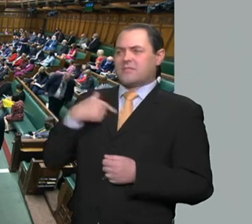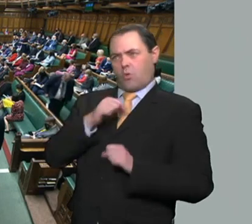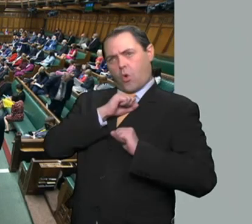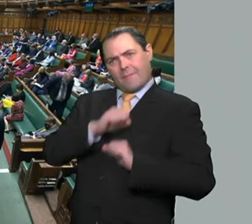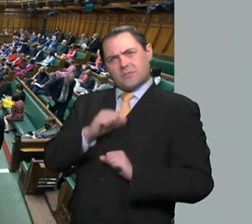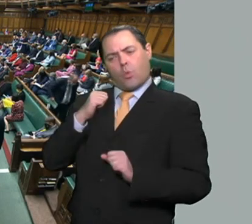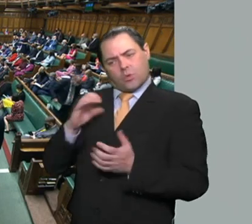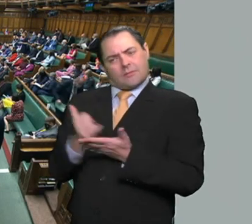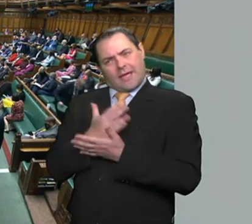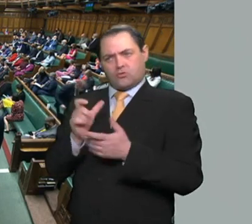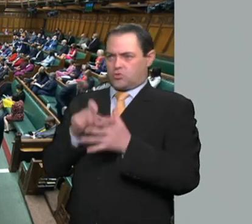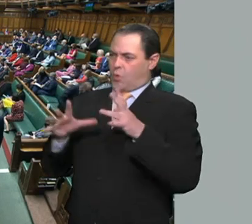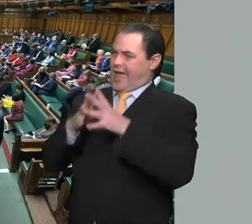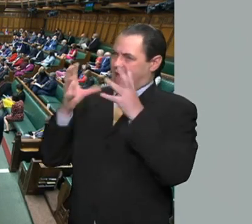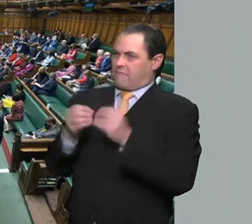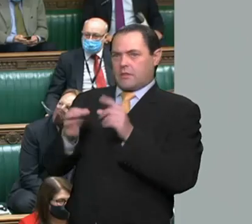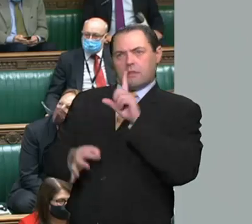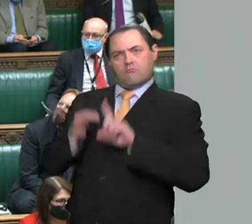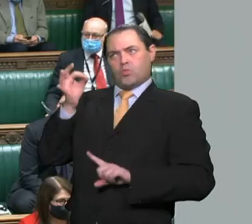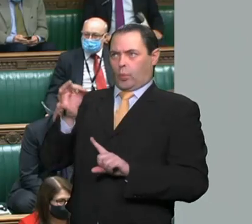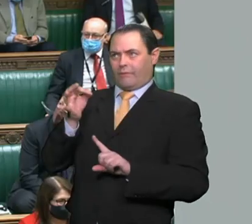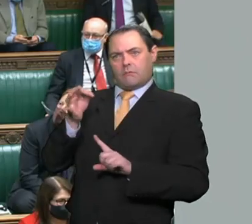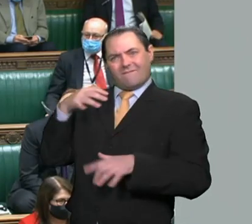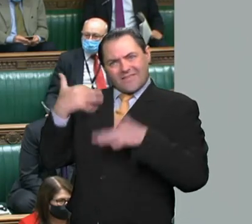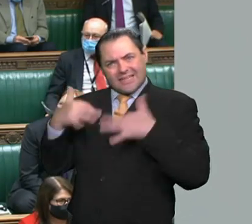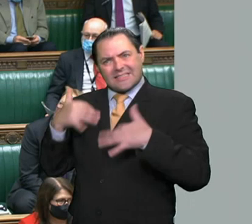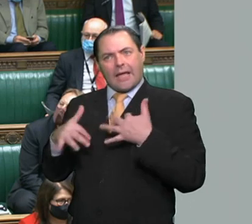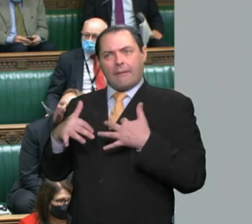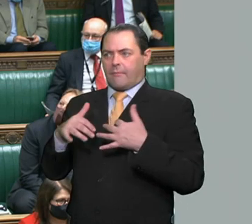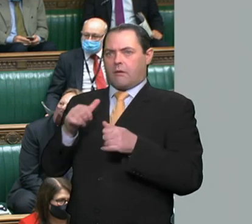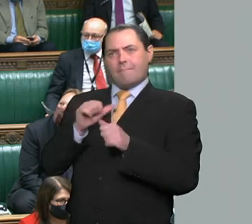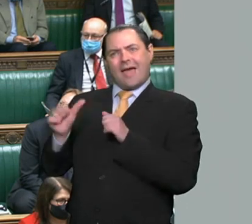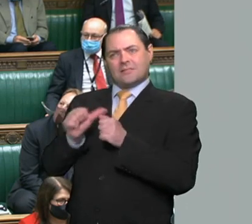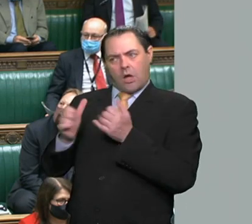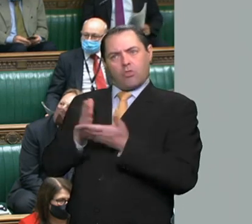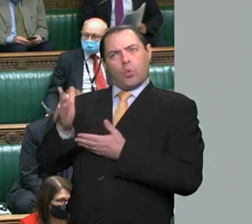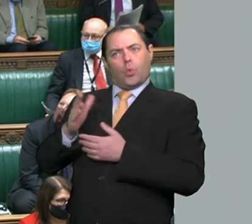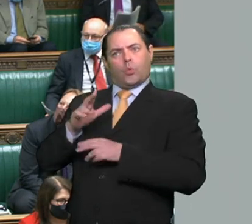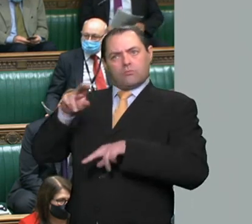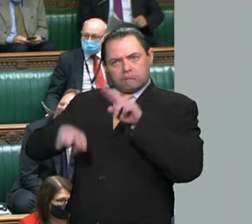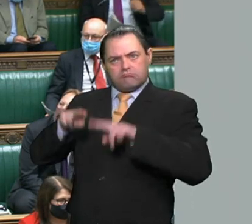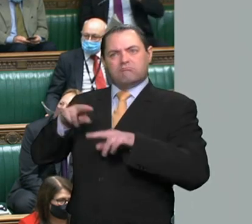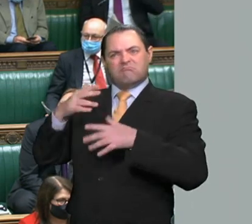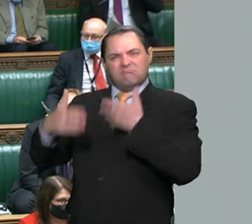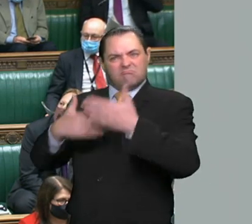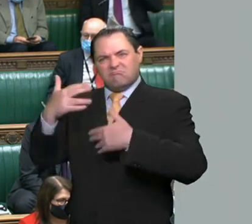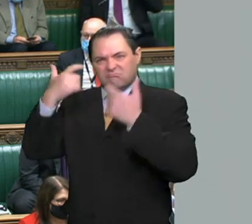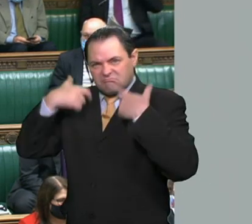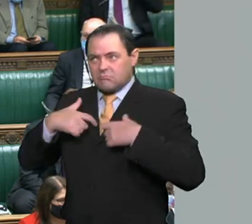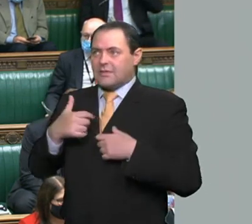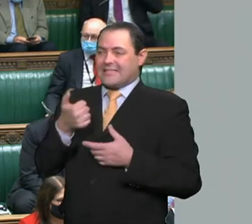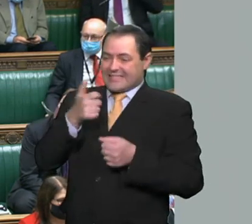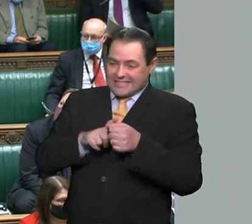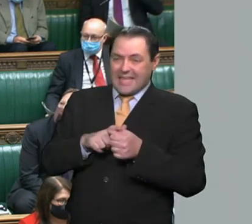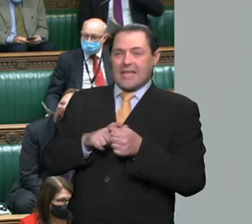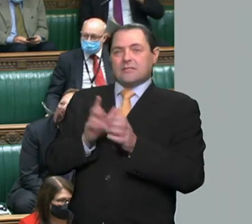to doing everything he could to improve the treatment of victims in the justice system. 6 years and 3 manifesto commitments later, we're